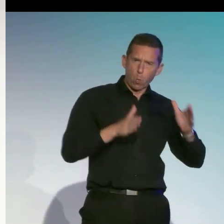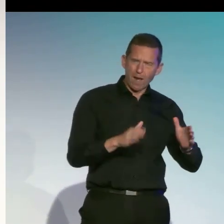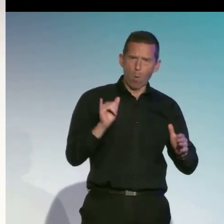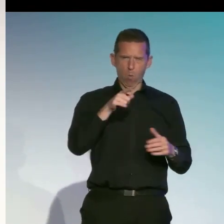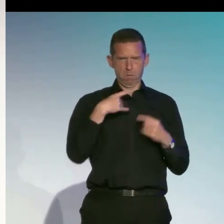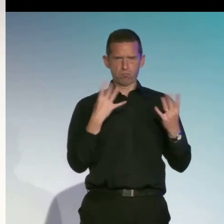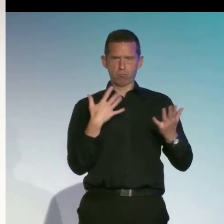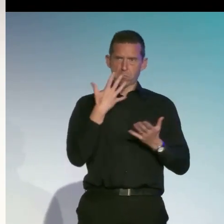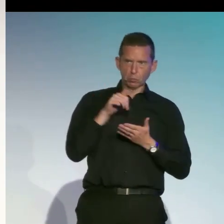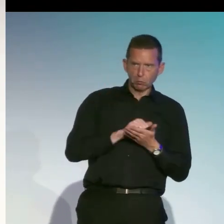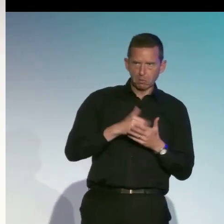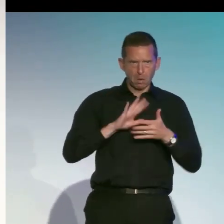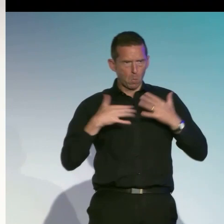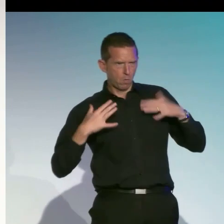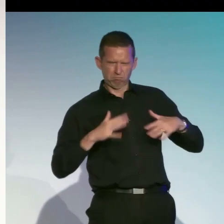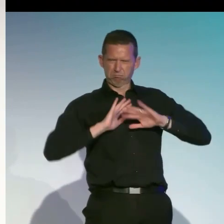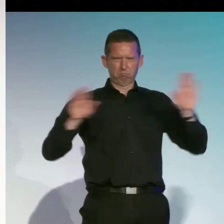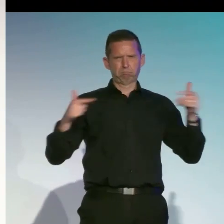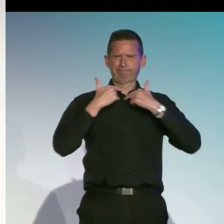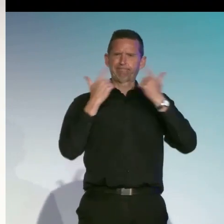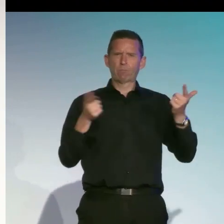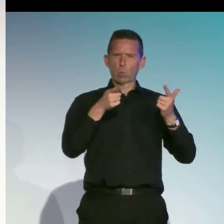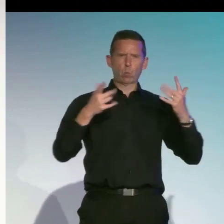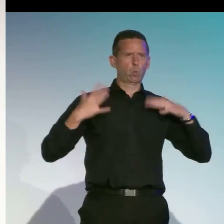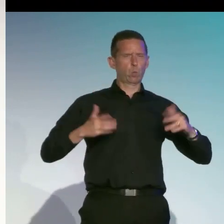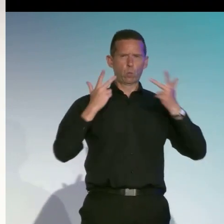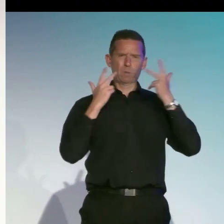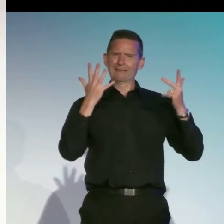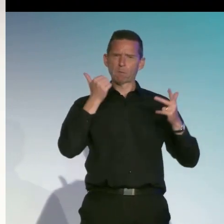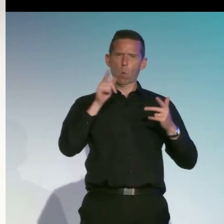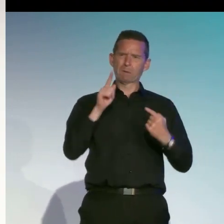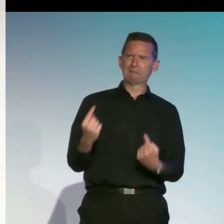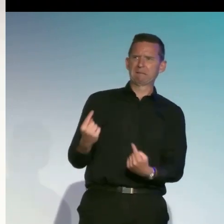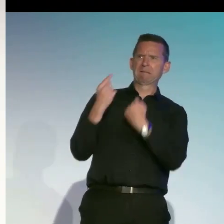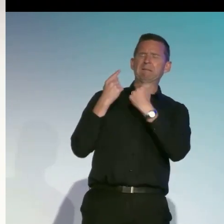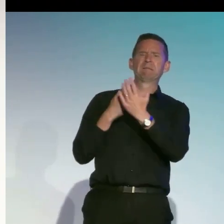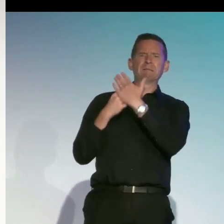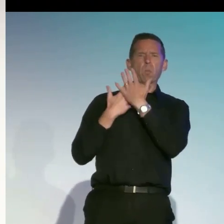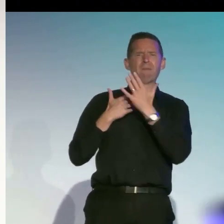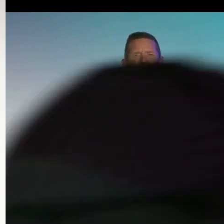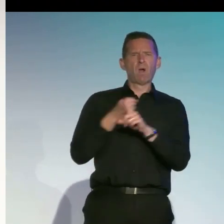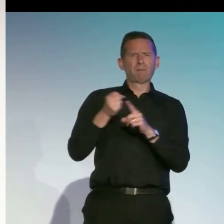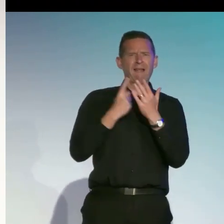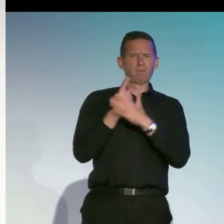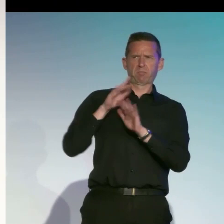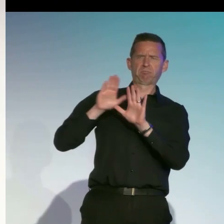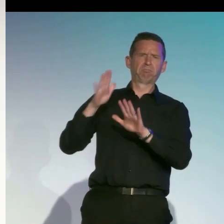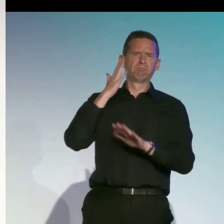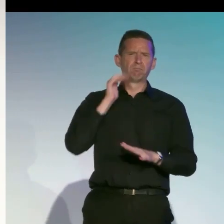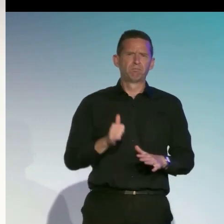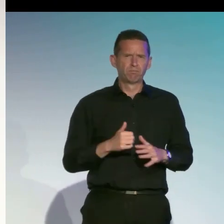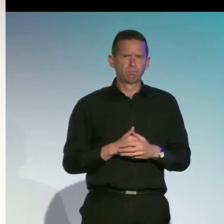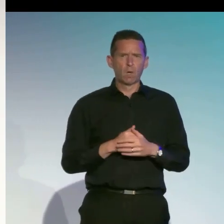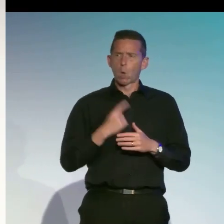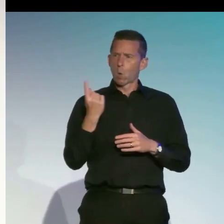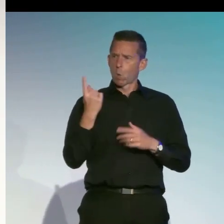you present yourself, regardless of the hostility or violence you may face as a consequence of that. For